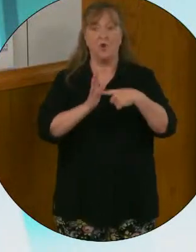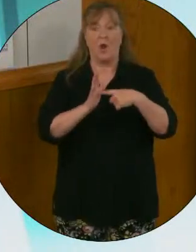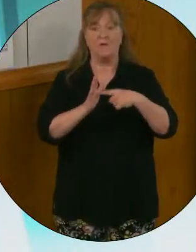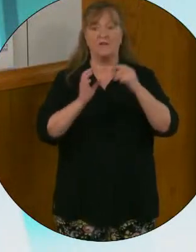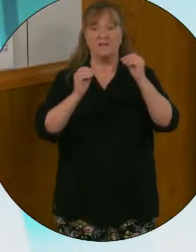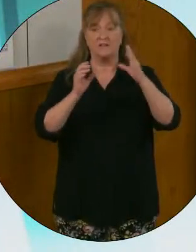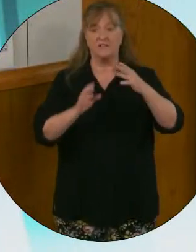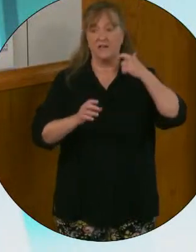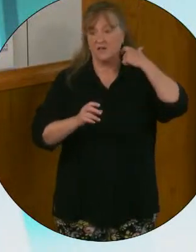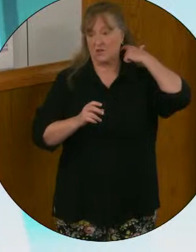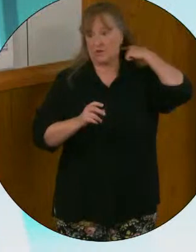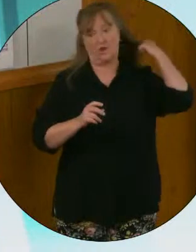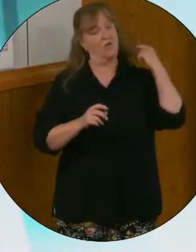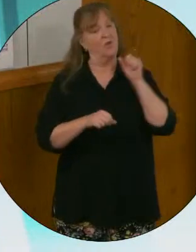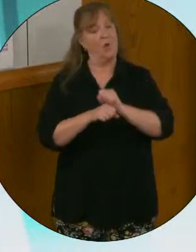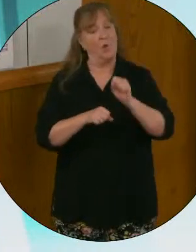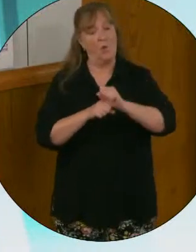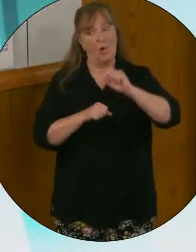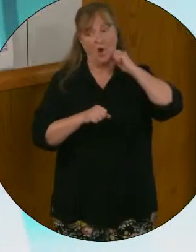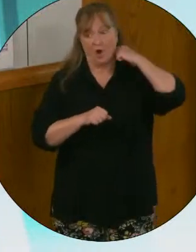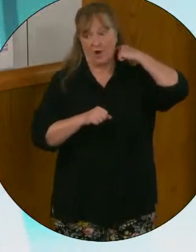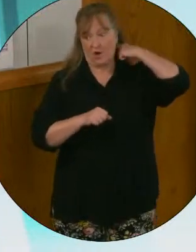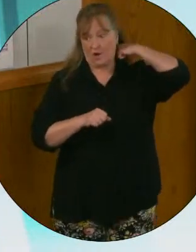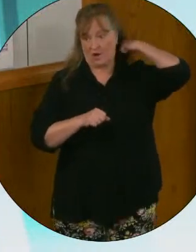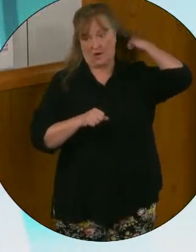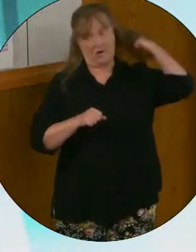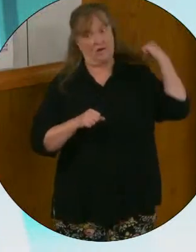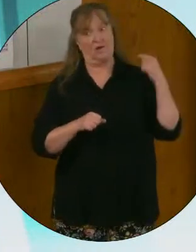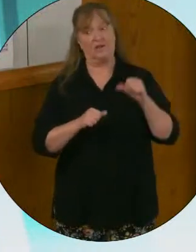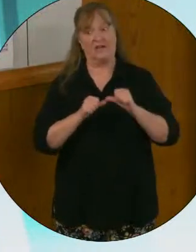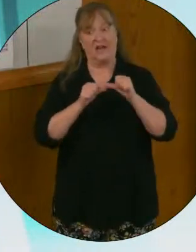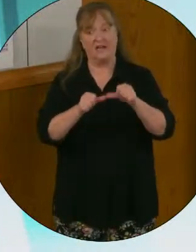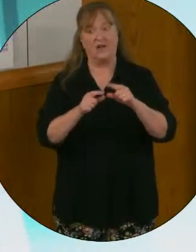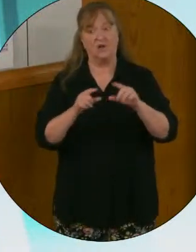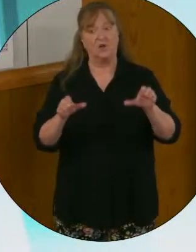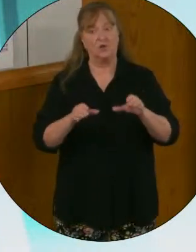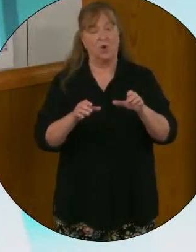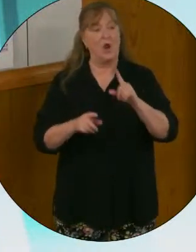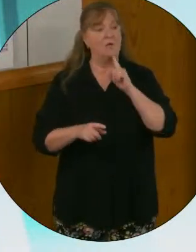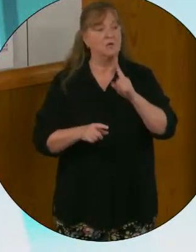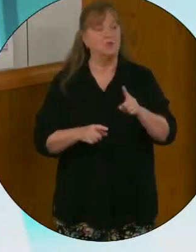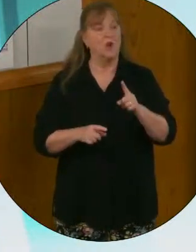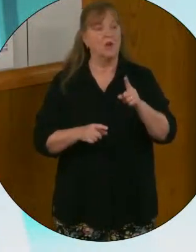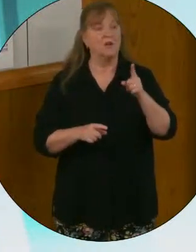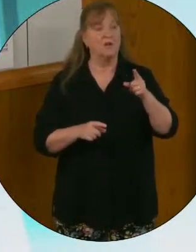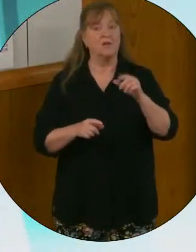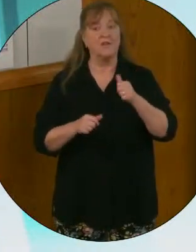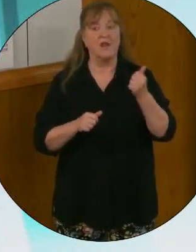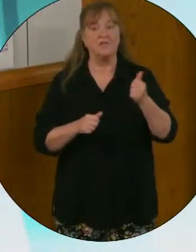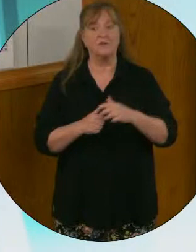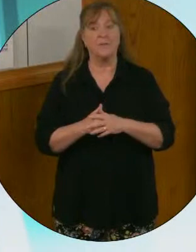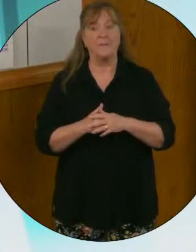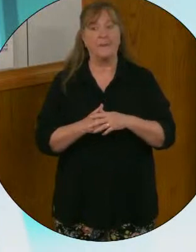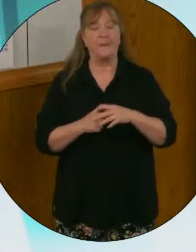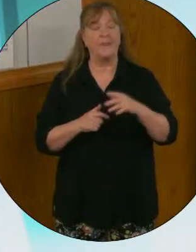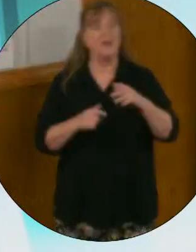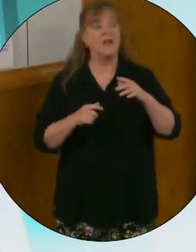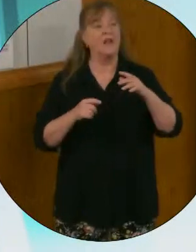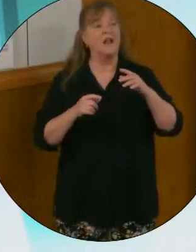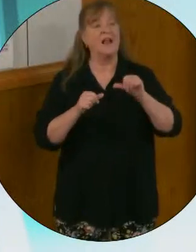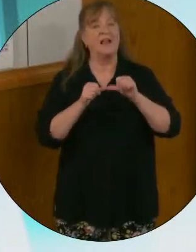teachers and of the work that we've done. I just have gratitude for continuing to serve the Clark County educators. We